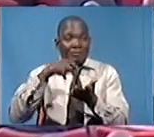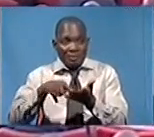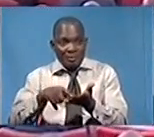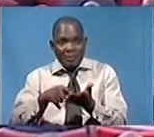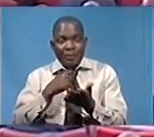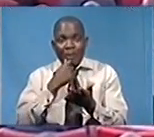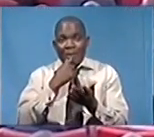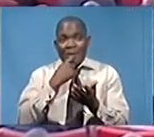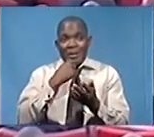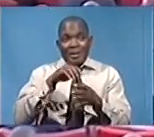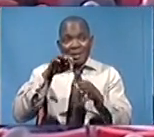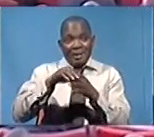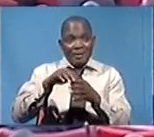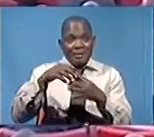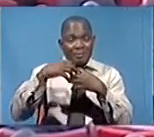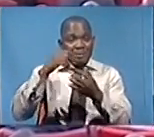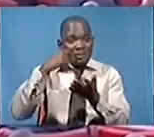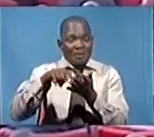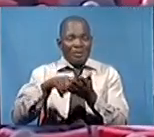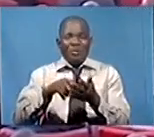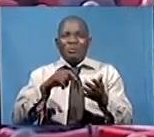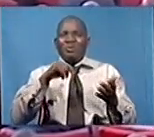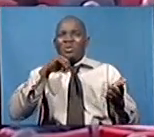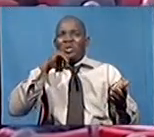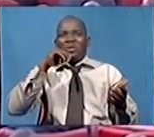is not necessarily by